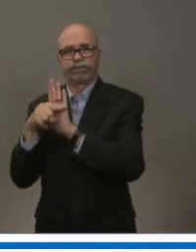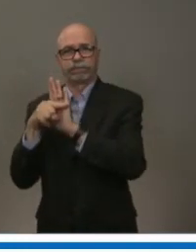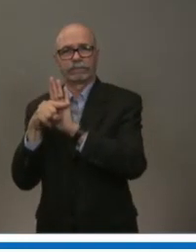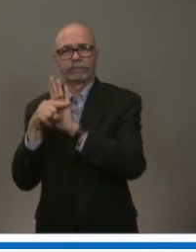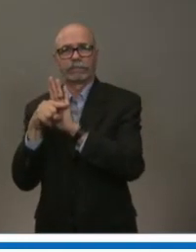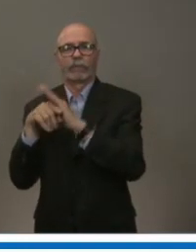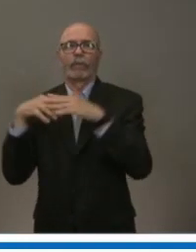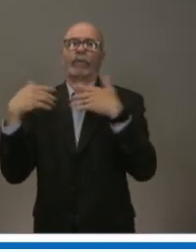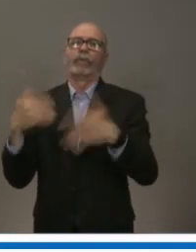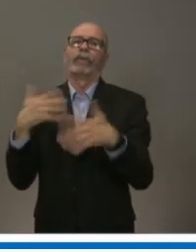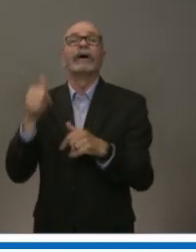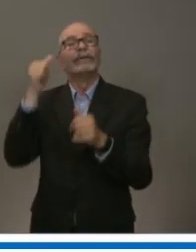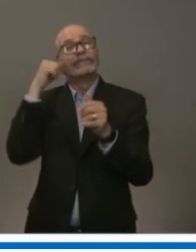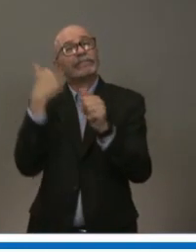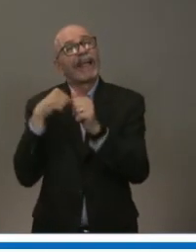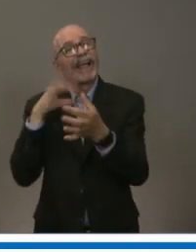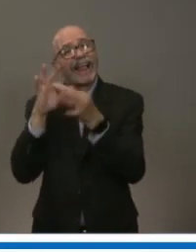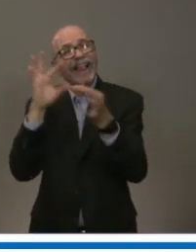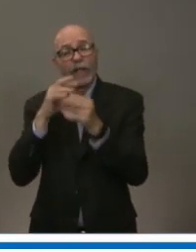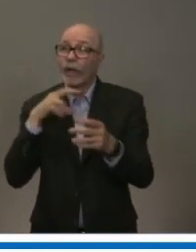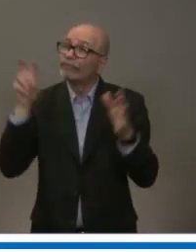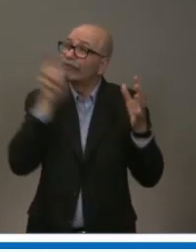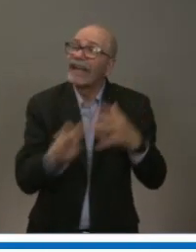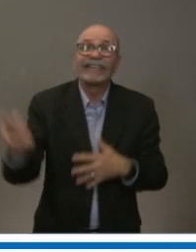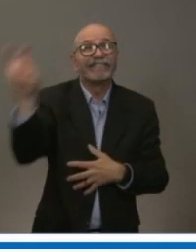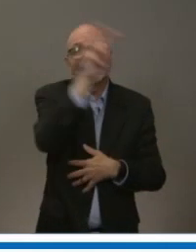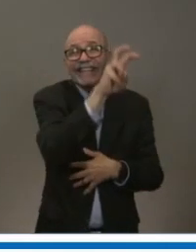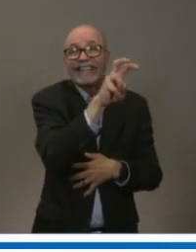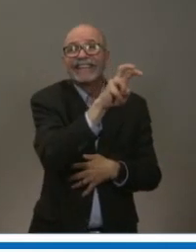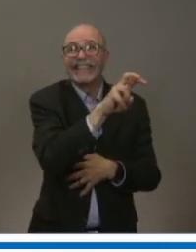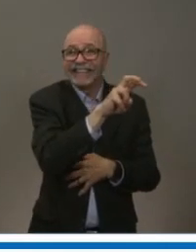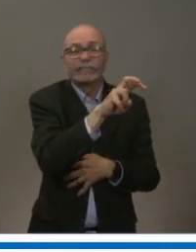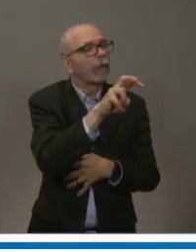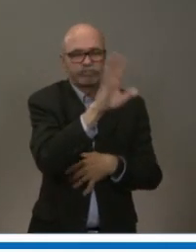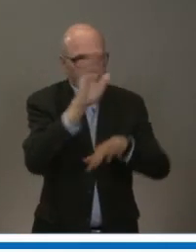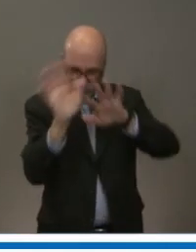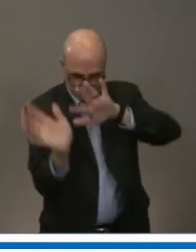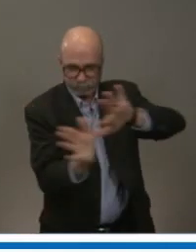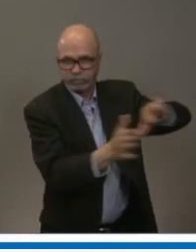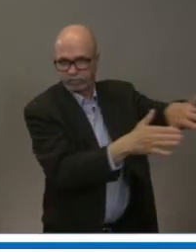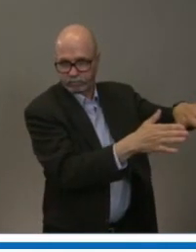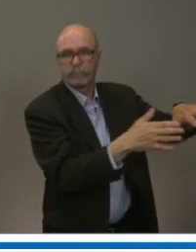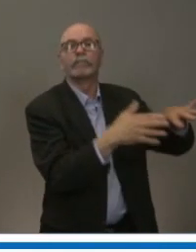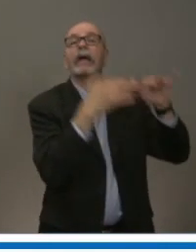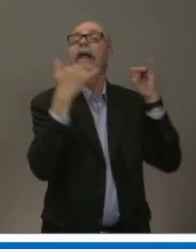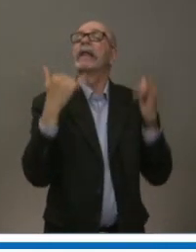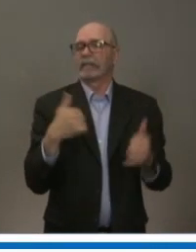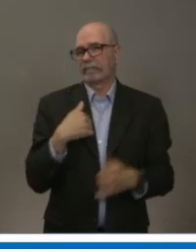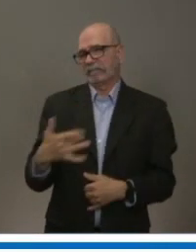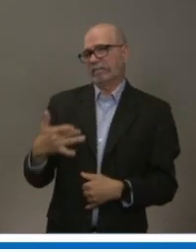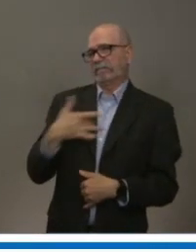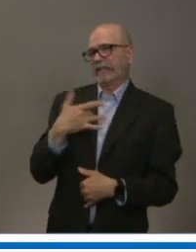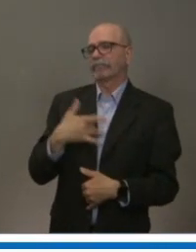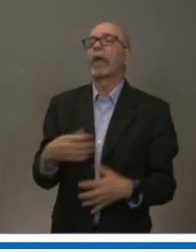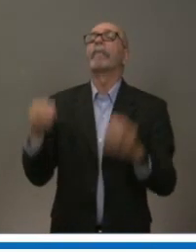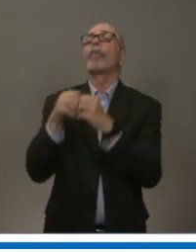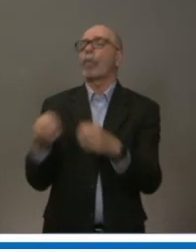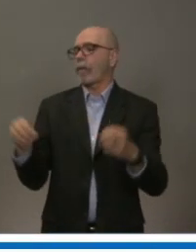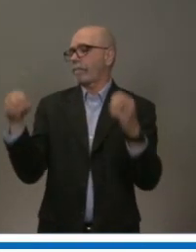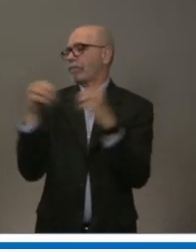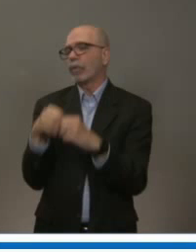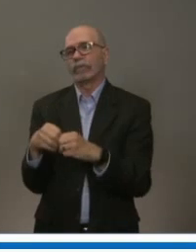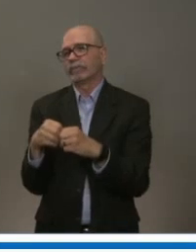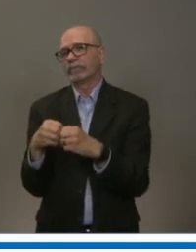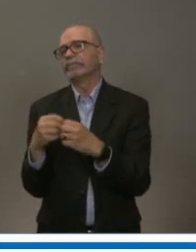and I'll expand upon that in just a minute, we certainly going to expect that more and more Nova Scotians will meet the criteria for